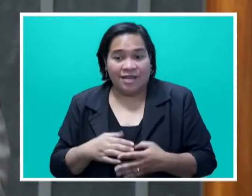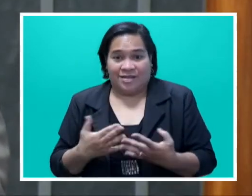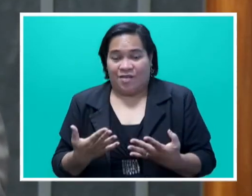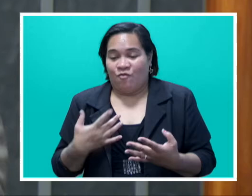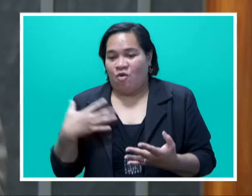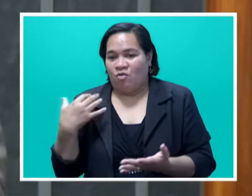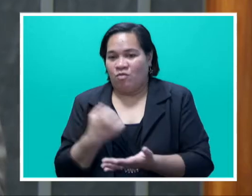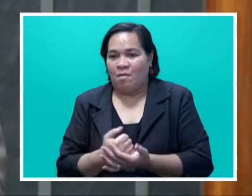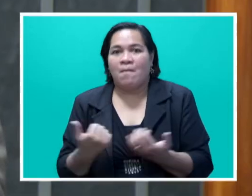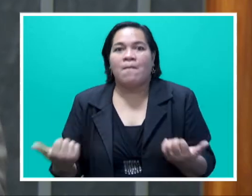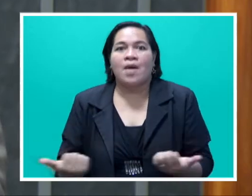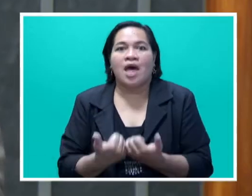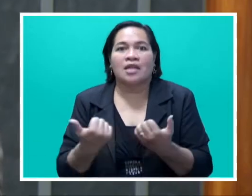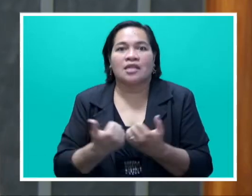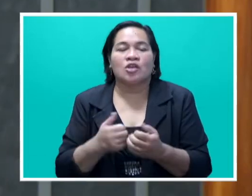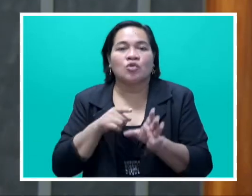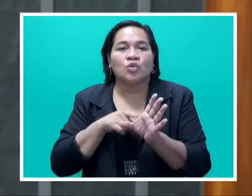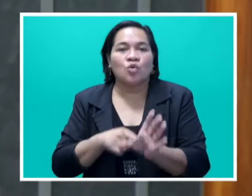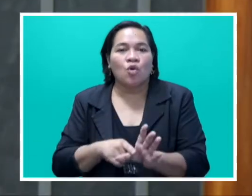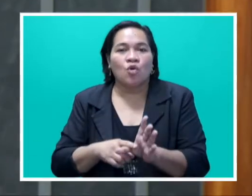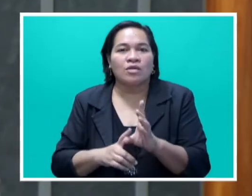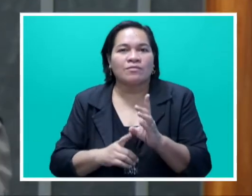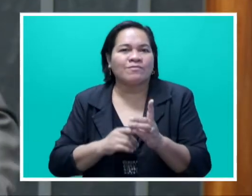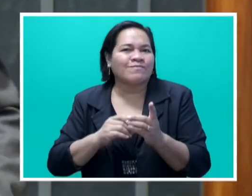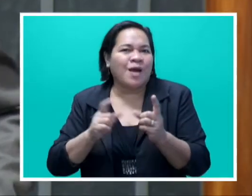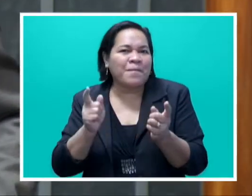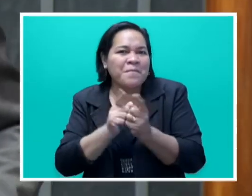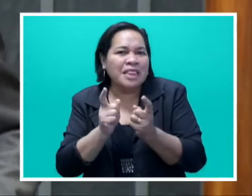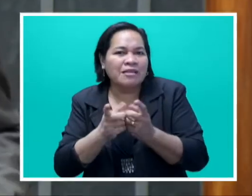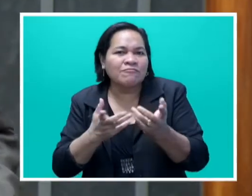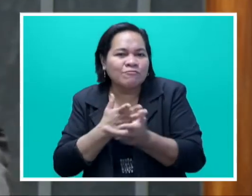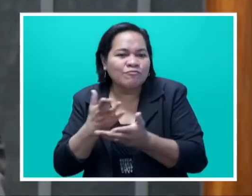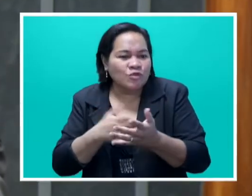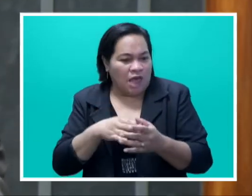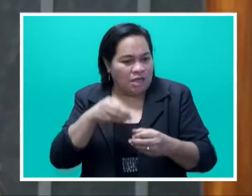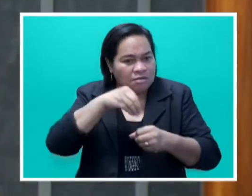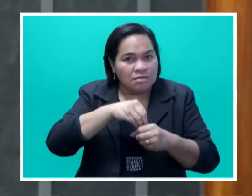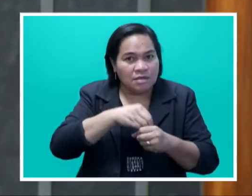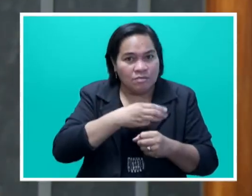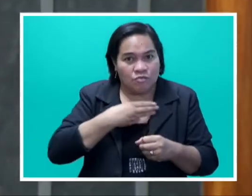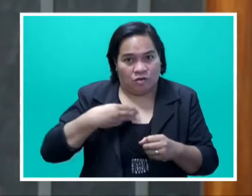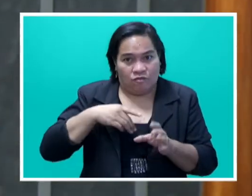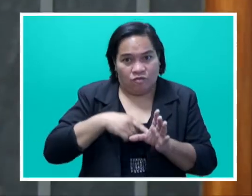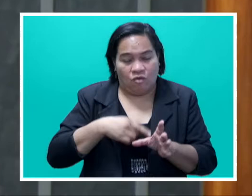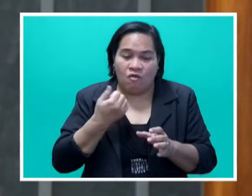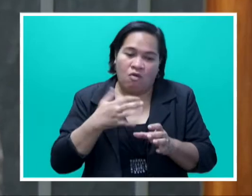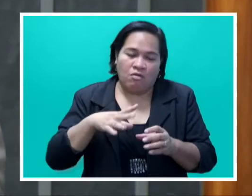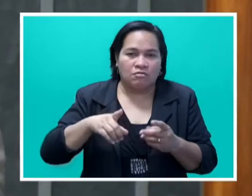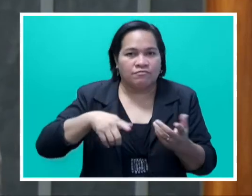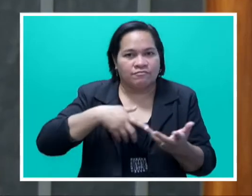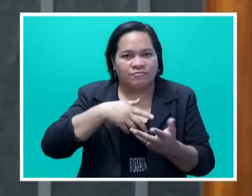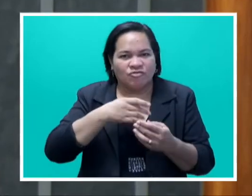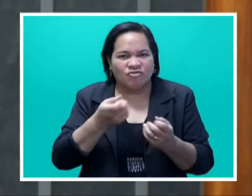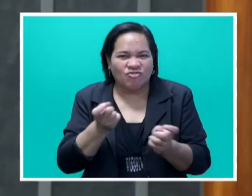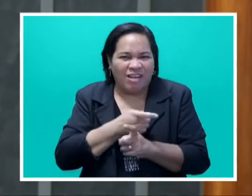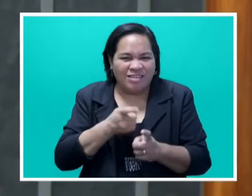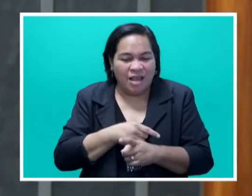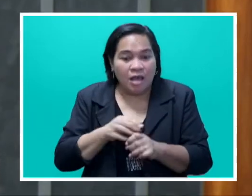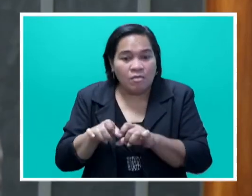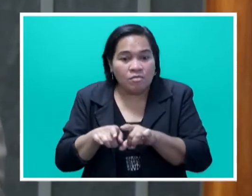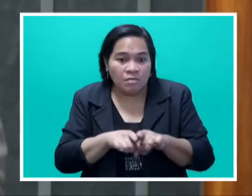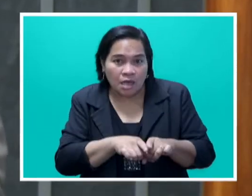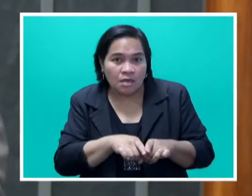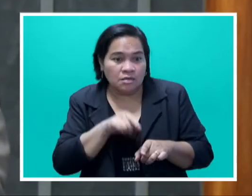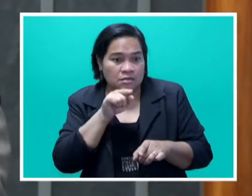youth forums and interchanges within our ministry, but in the course of my interactions, it means that a large part